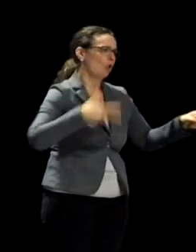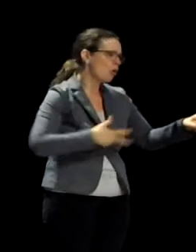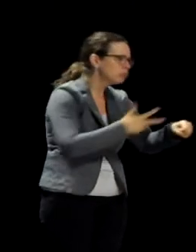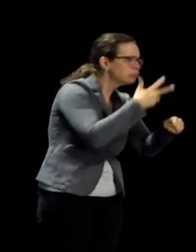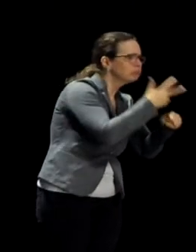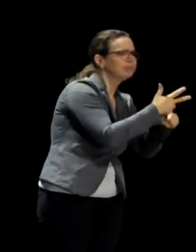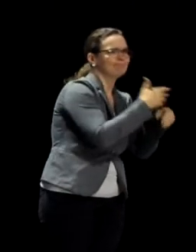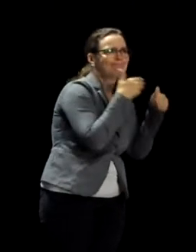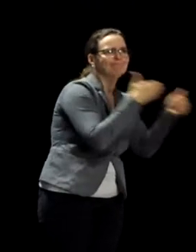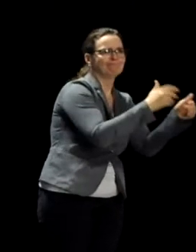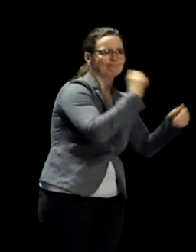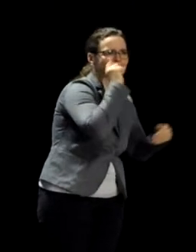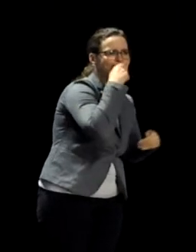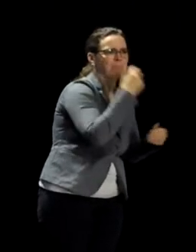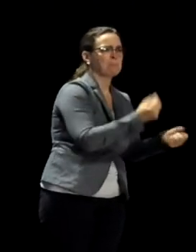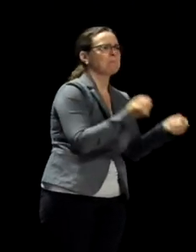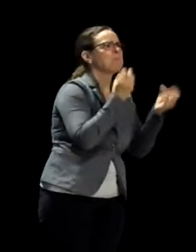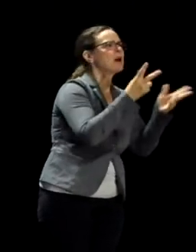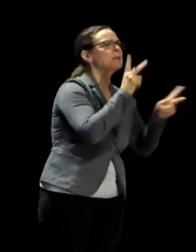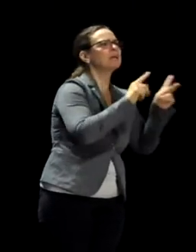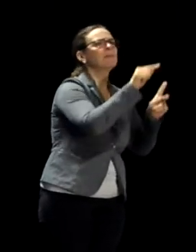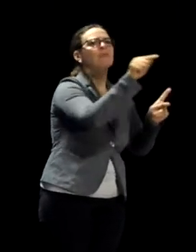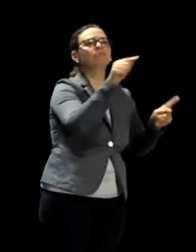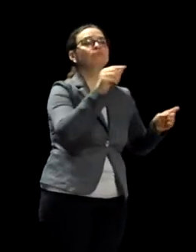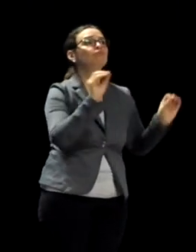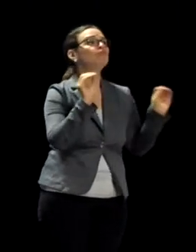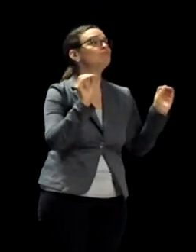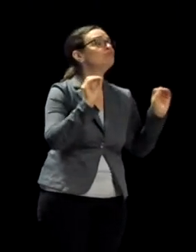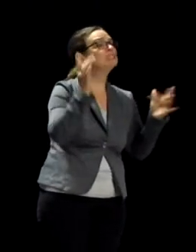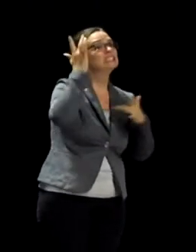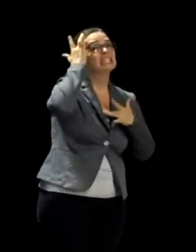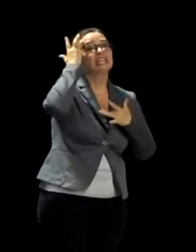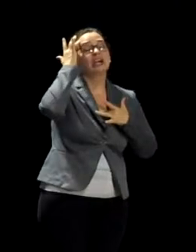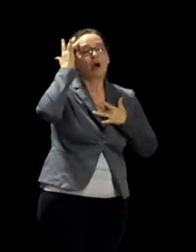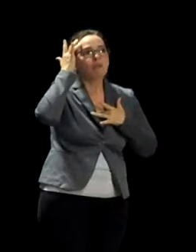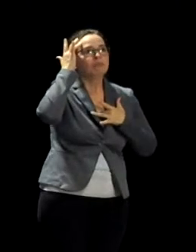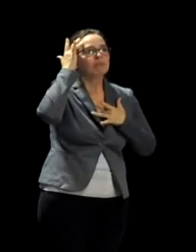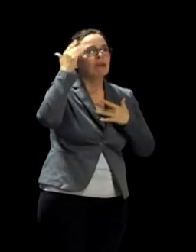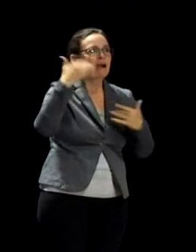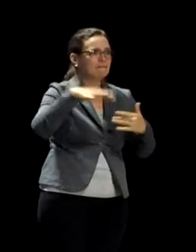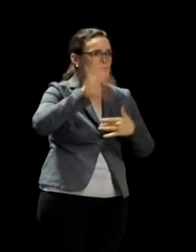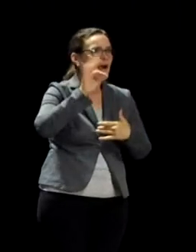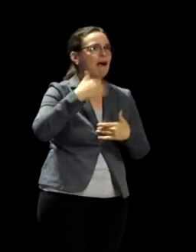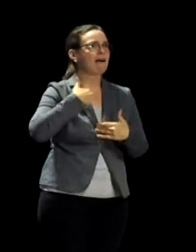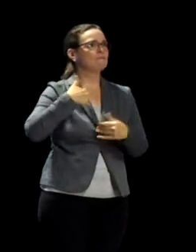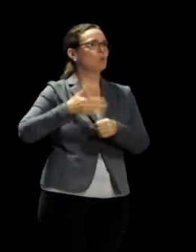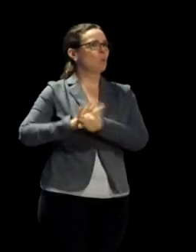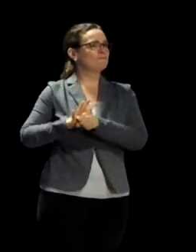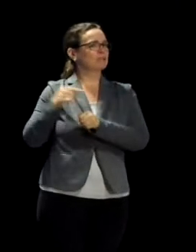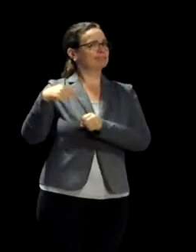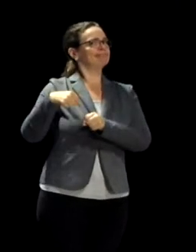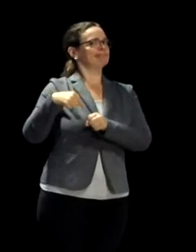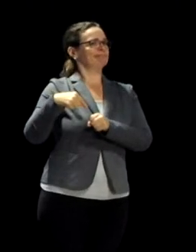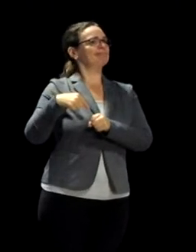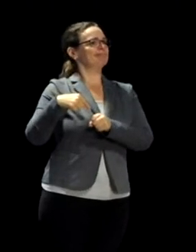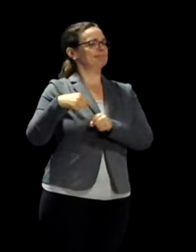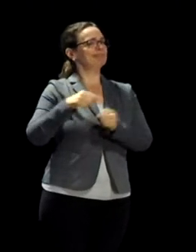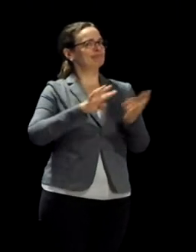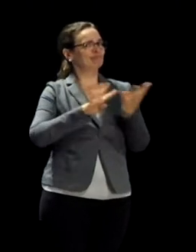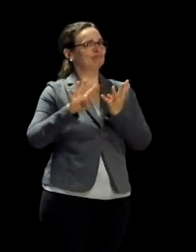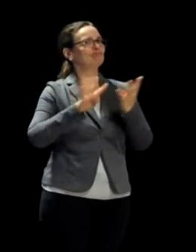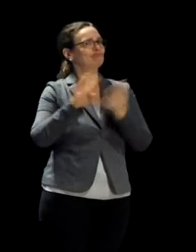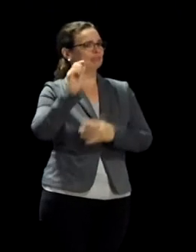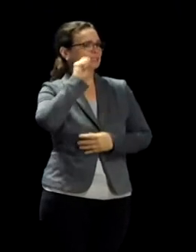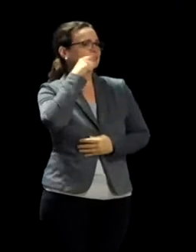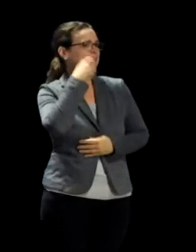to try to get in front of the virus when we see it popping up in various clusters. Universal testing will continue